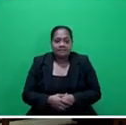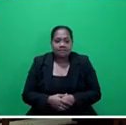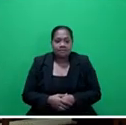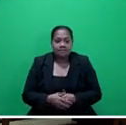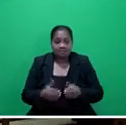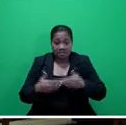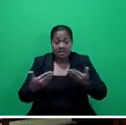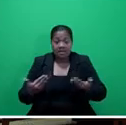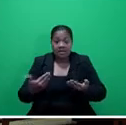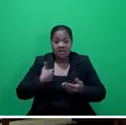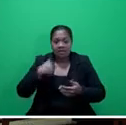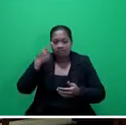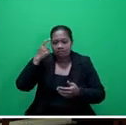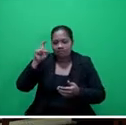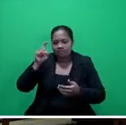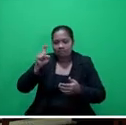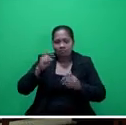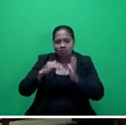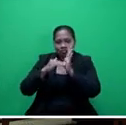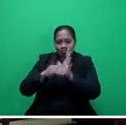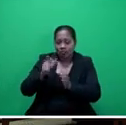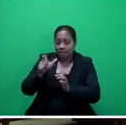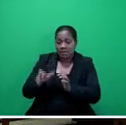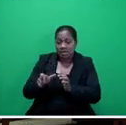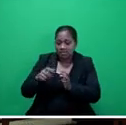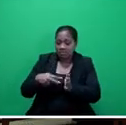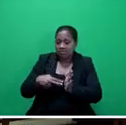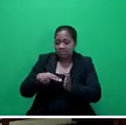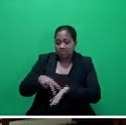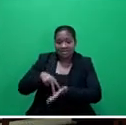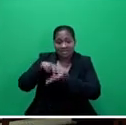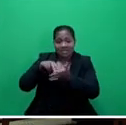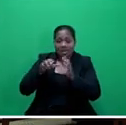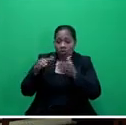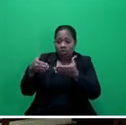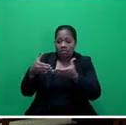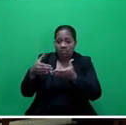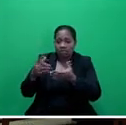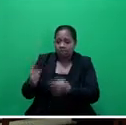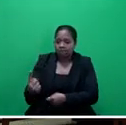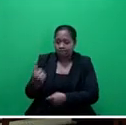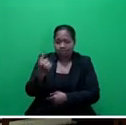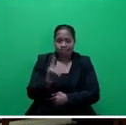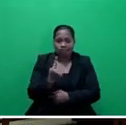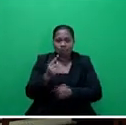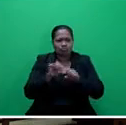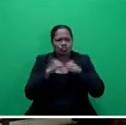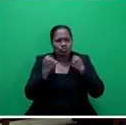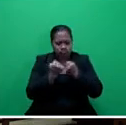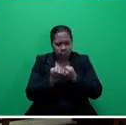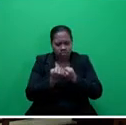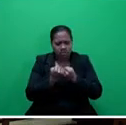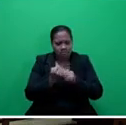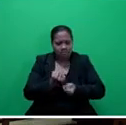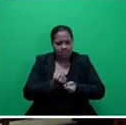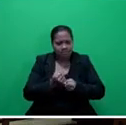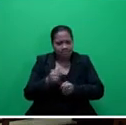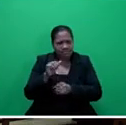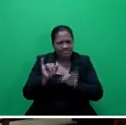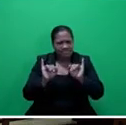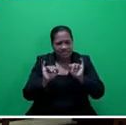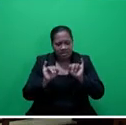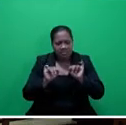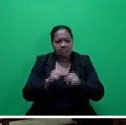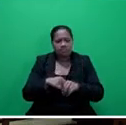I now call upon the chairperson of the Standing Committee on Social Affairs, the Honourable